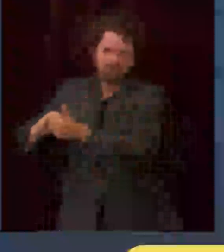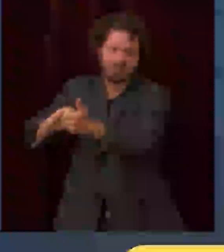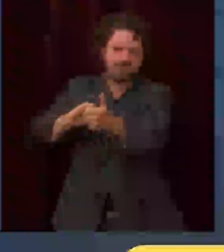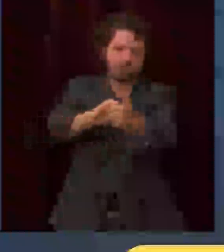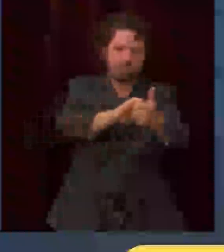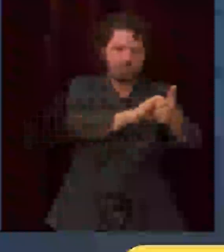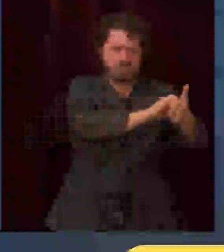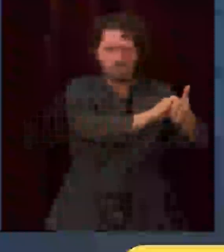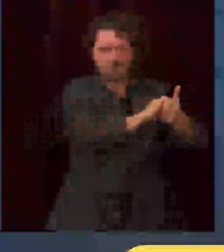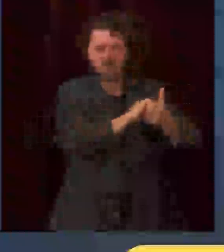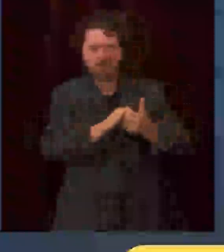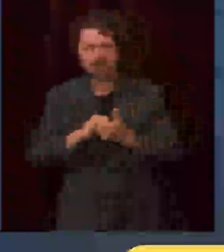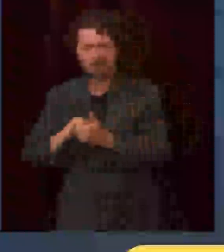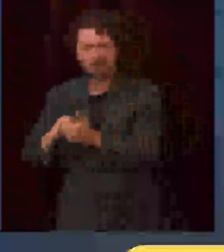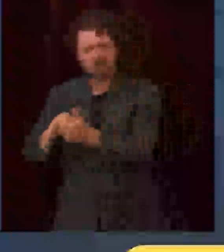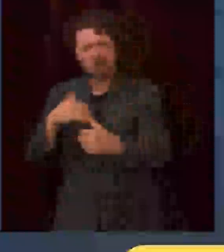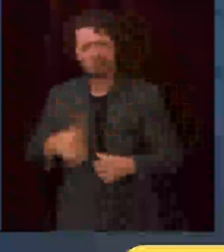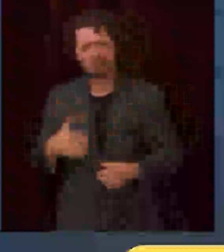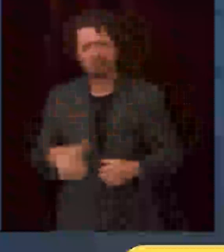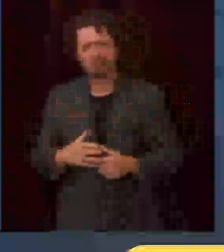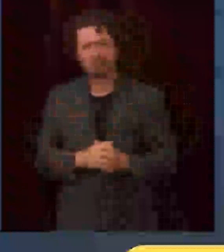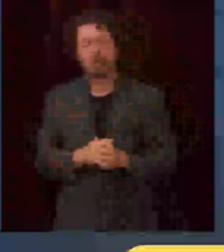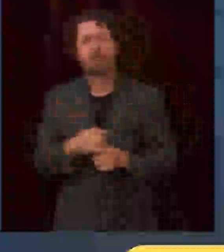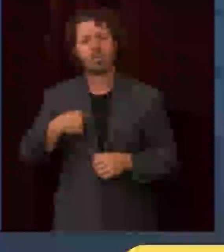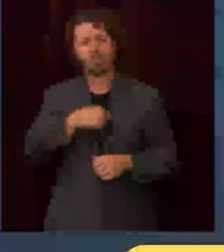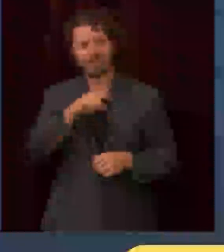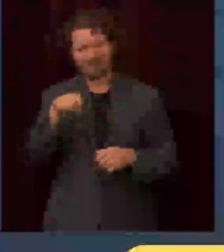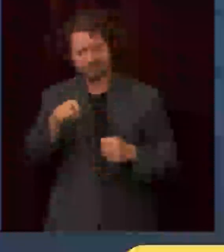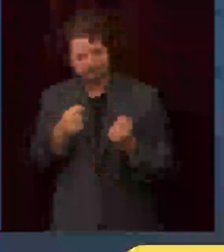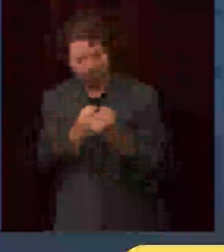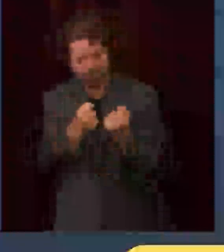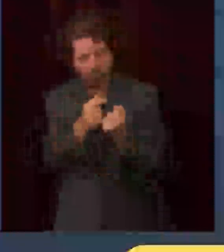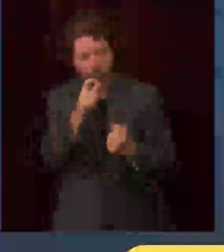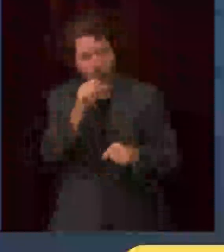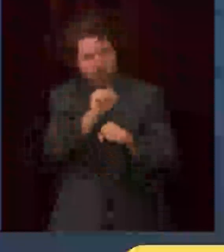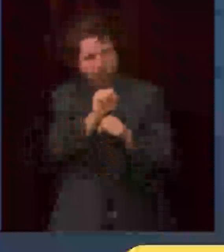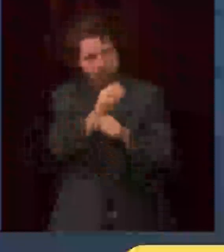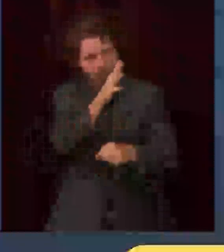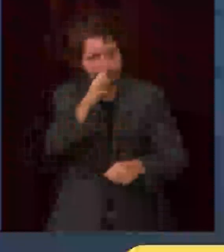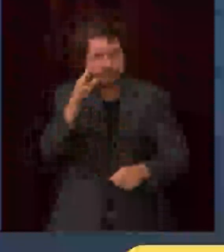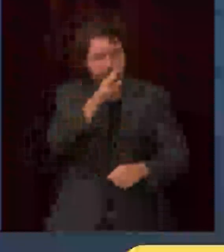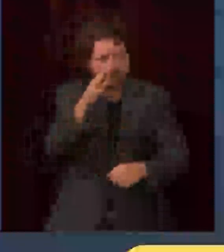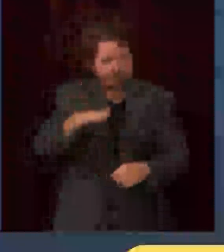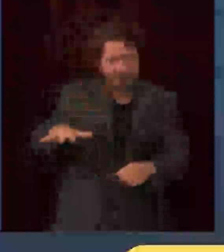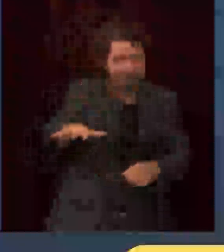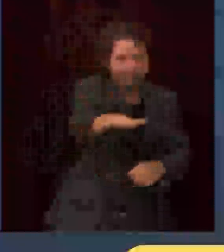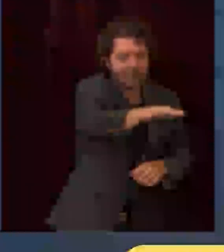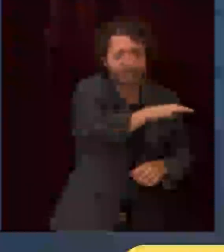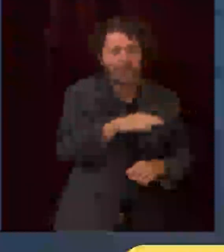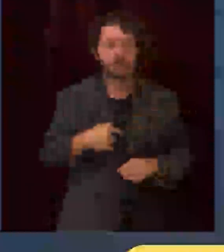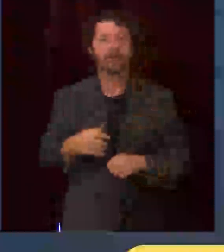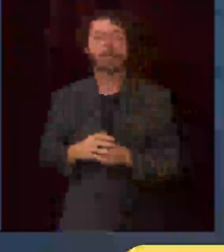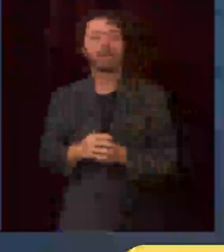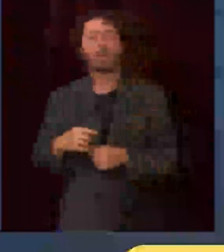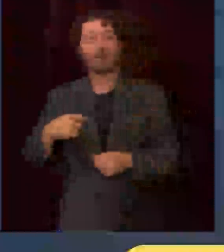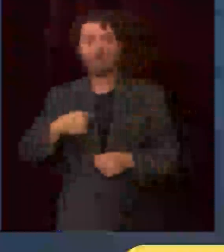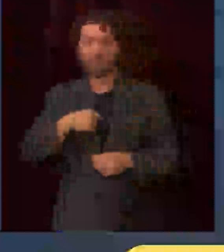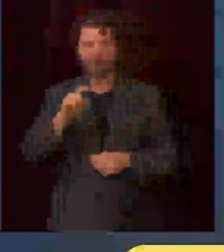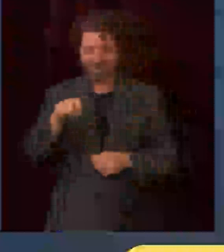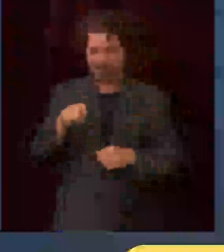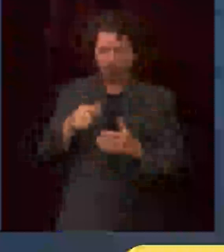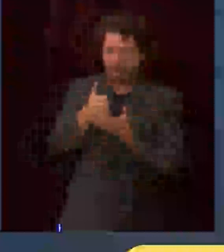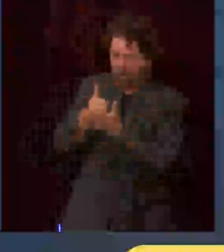reduce unnecessary law enforcement violence. People work together on that. So I know we want to keep going in that